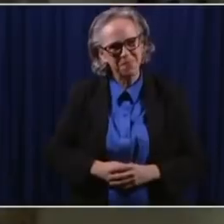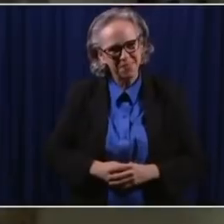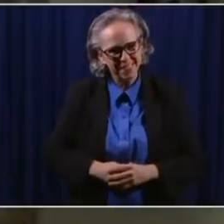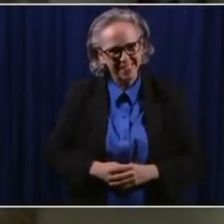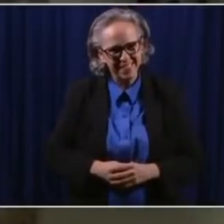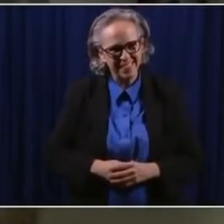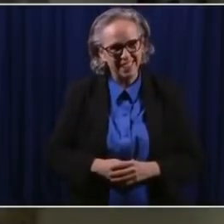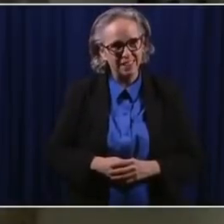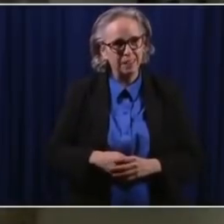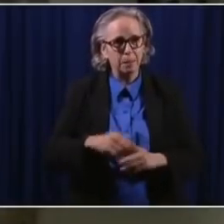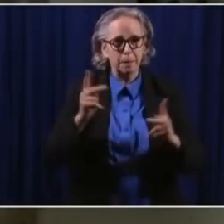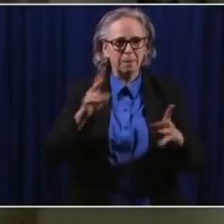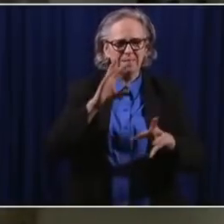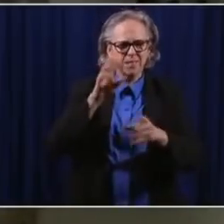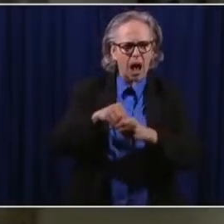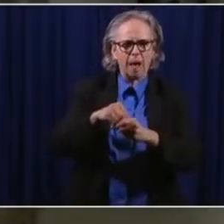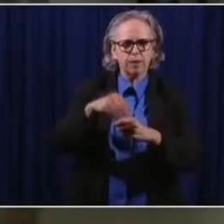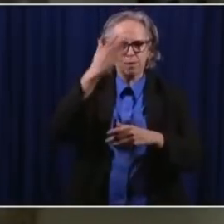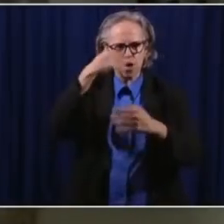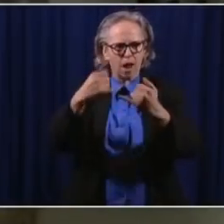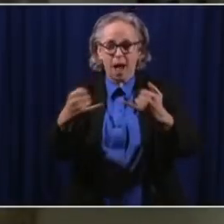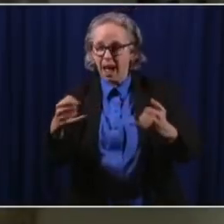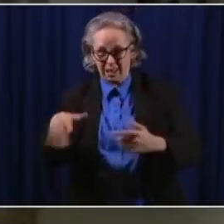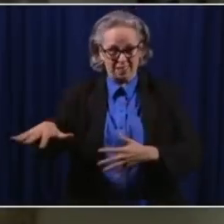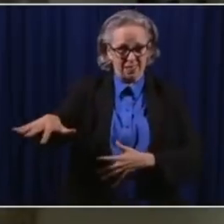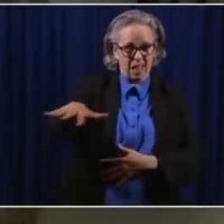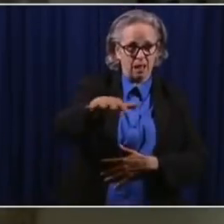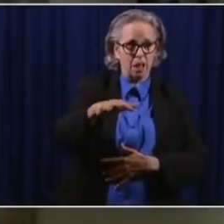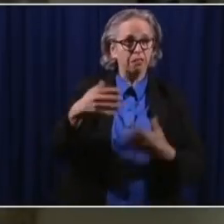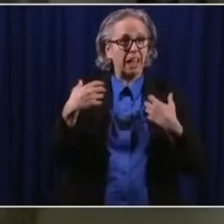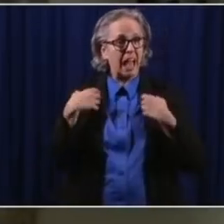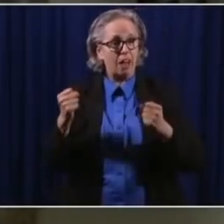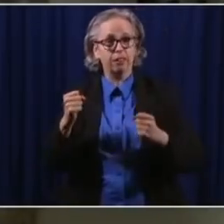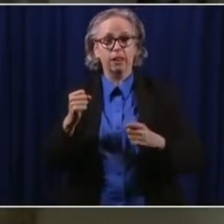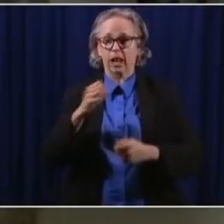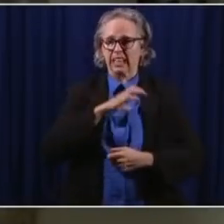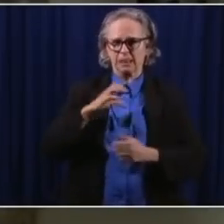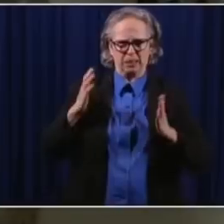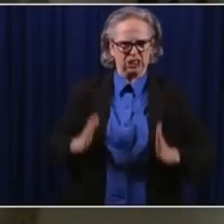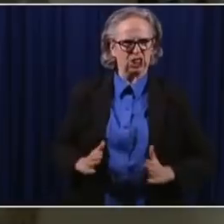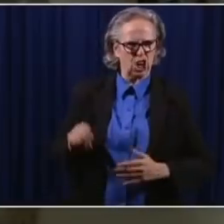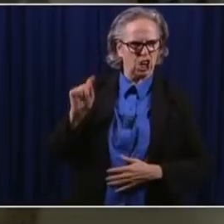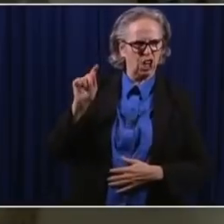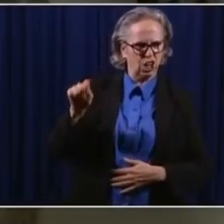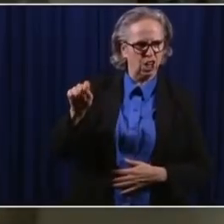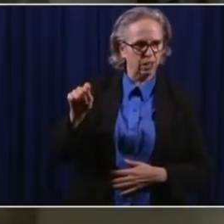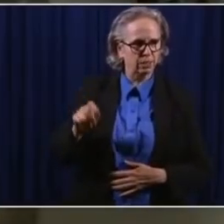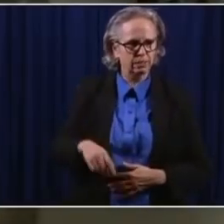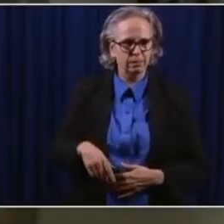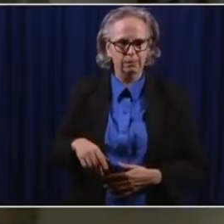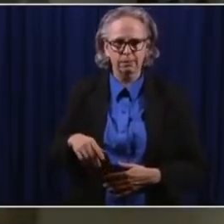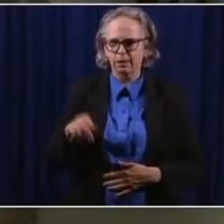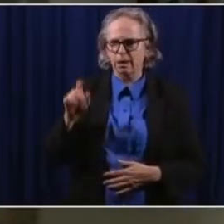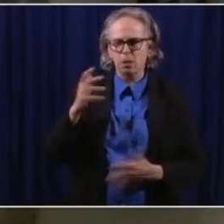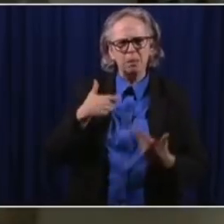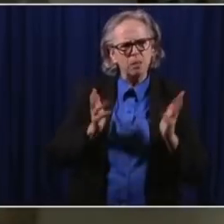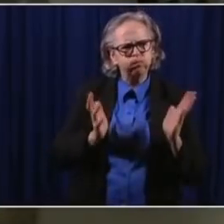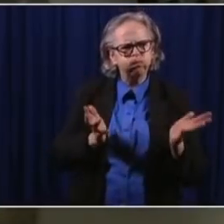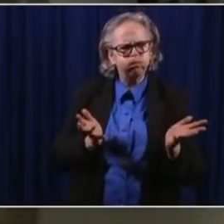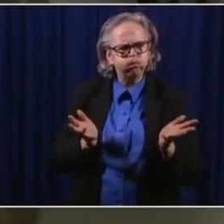commissioners. They're the ones who are out there. I talk to them and listen to them mostly every Monday